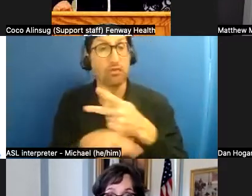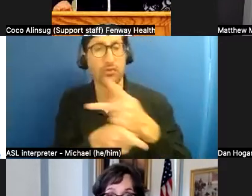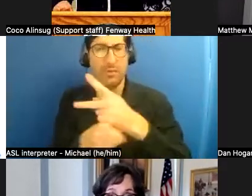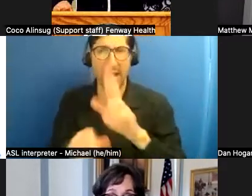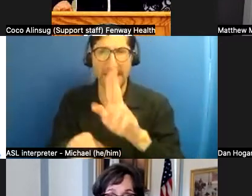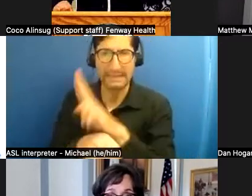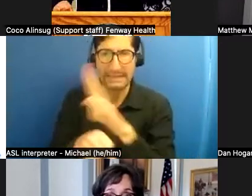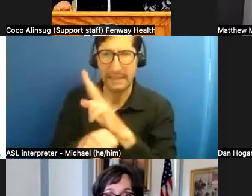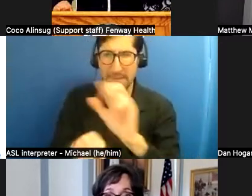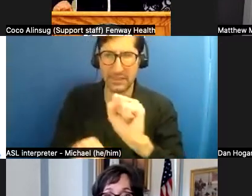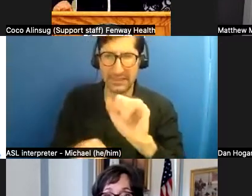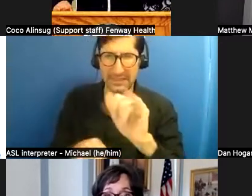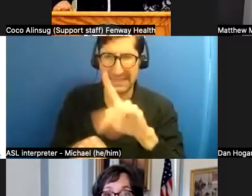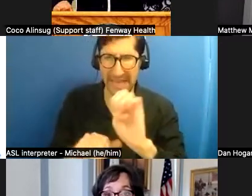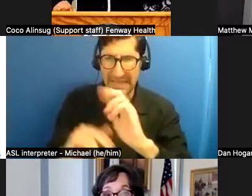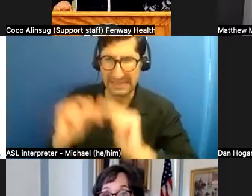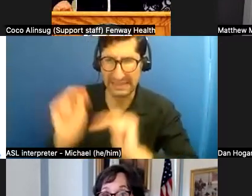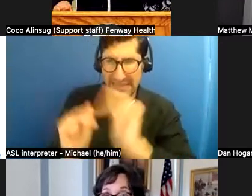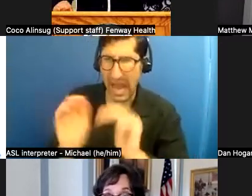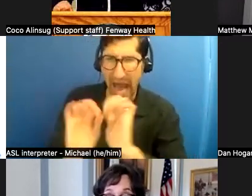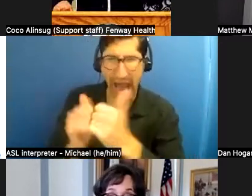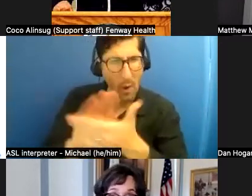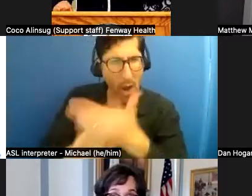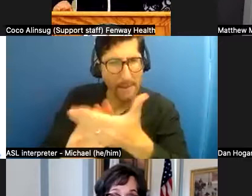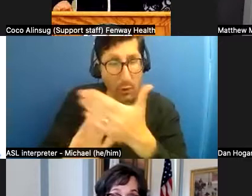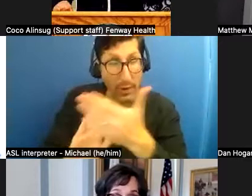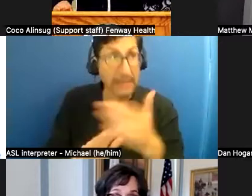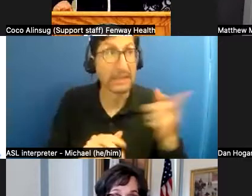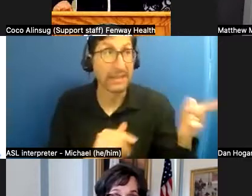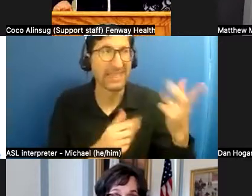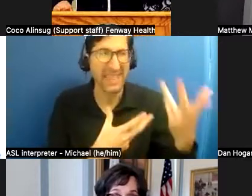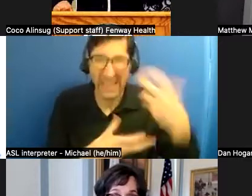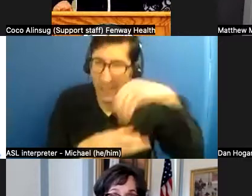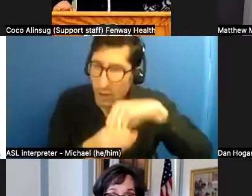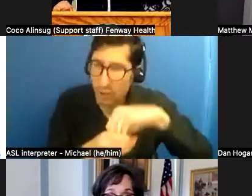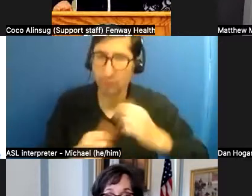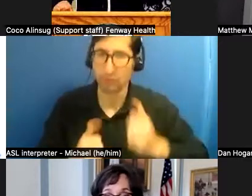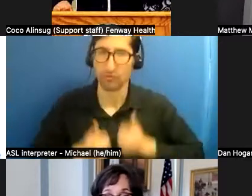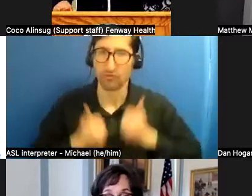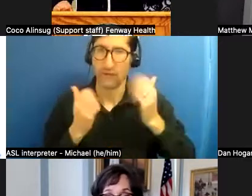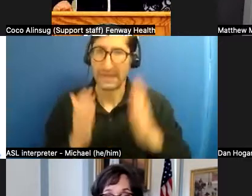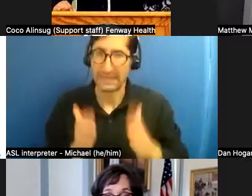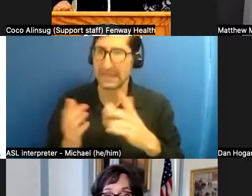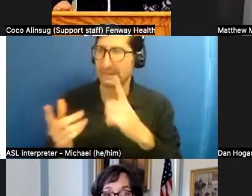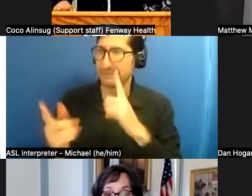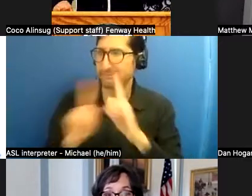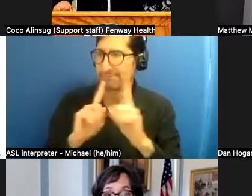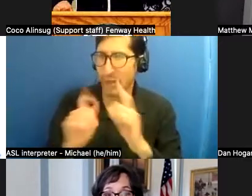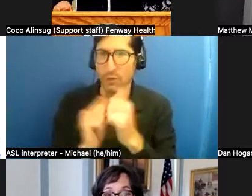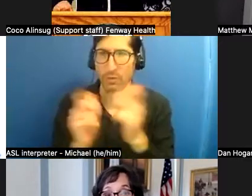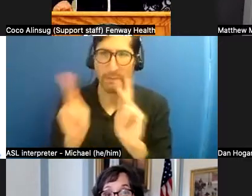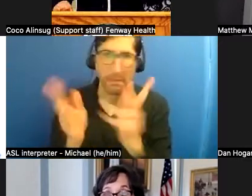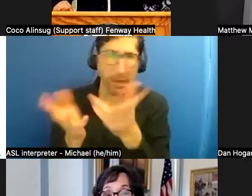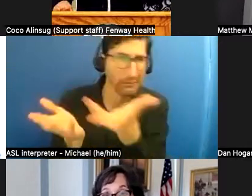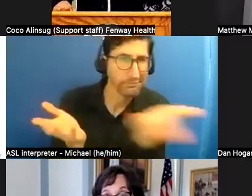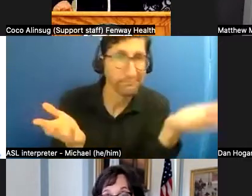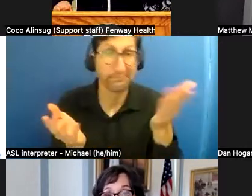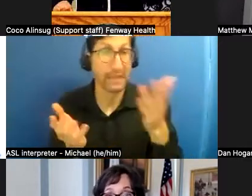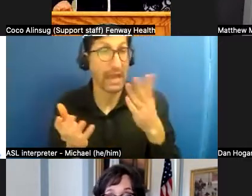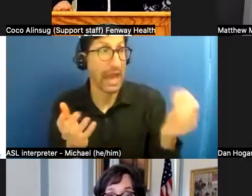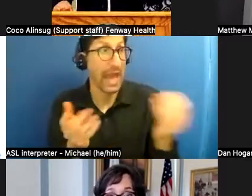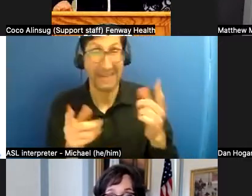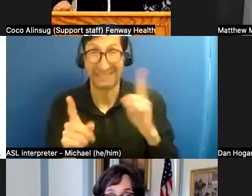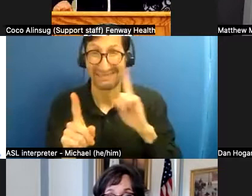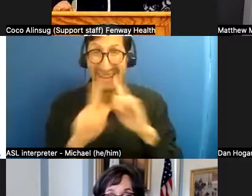in Somerville. They have engaged our residents in conversations about this issue, conversations like the one we're